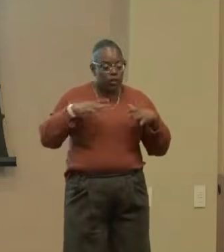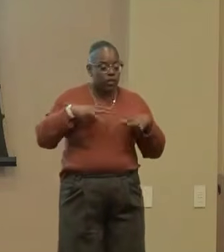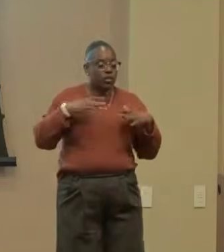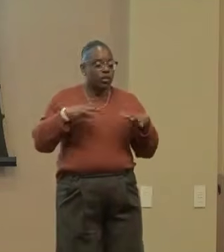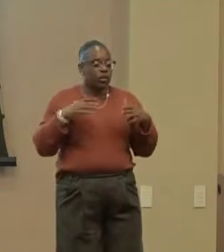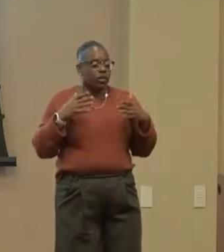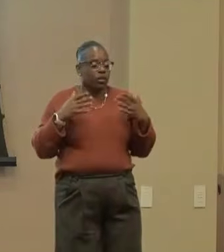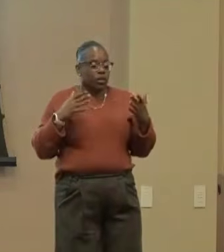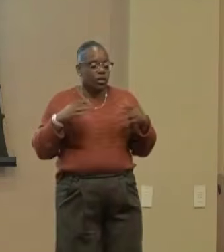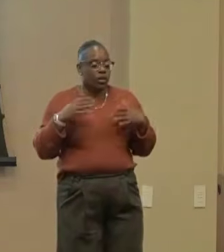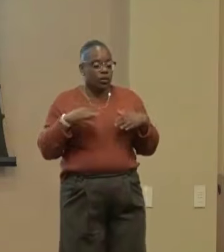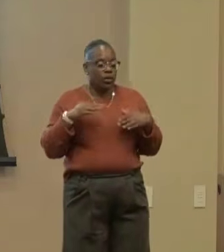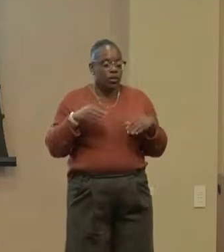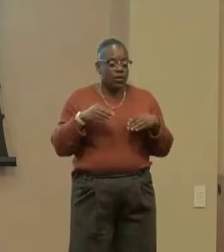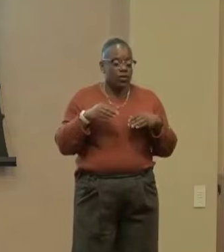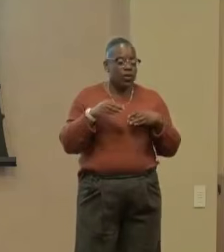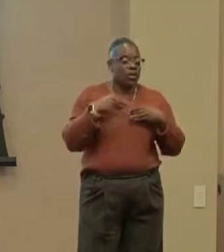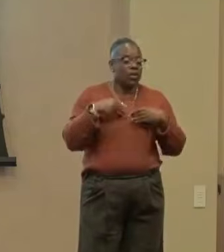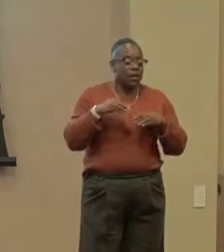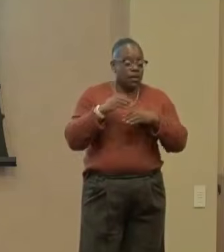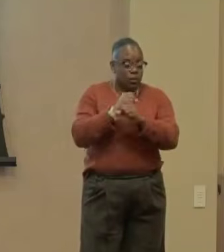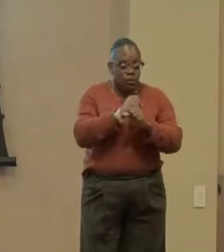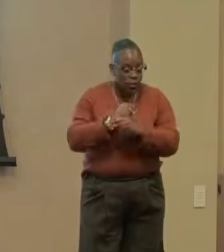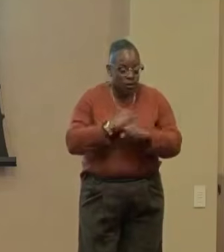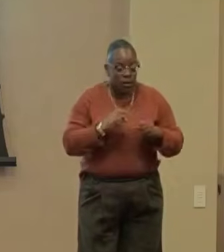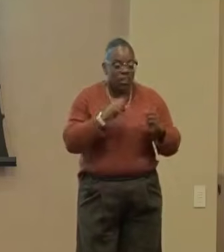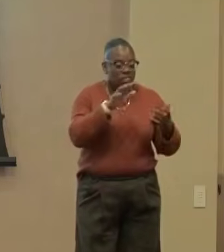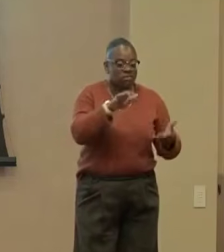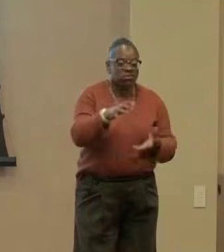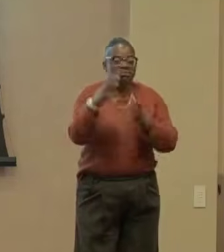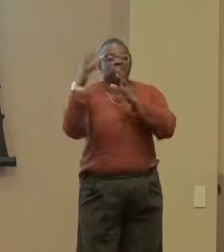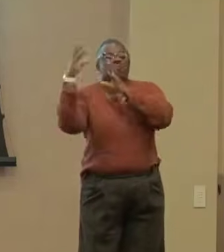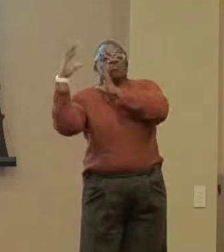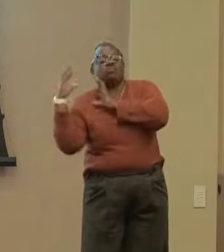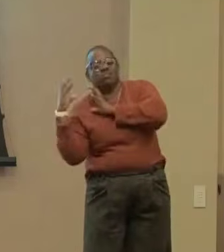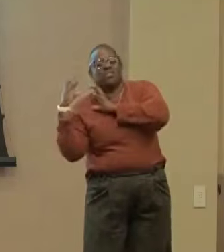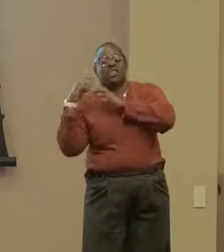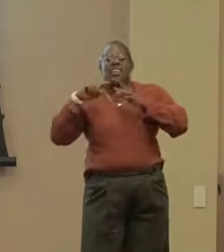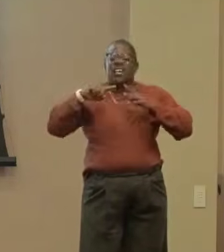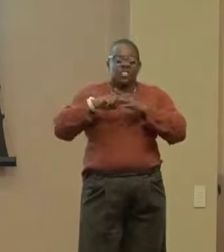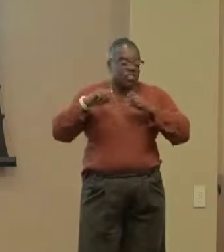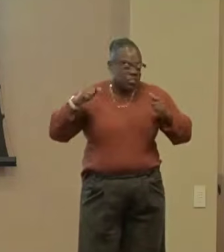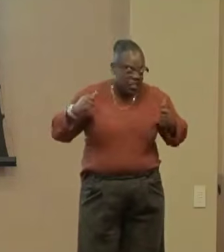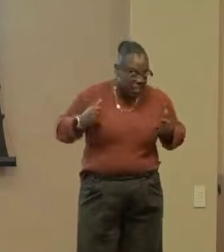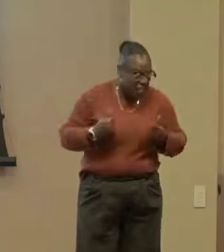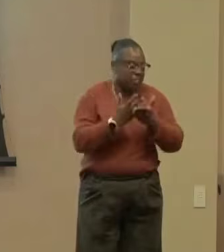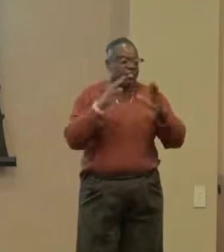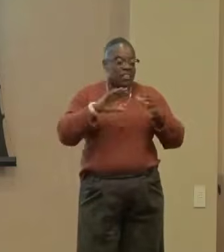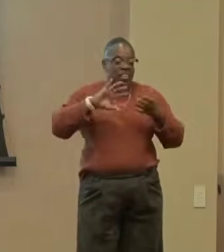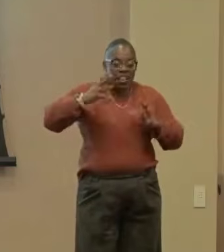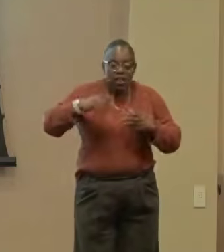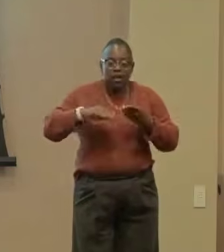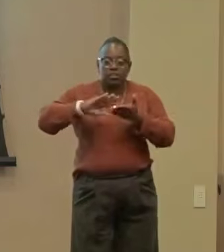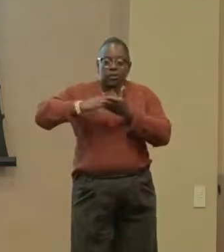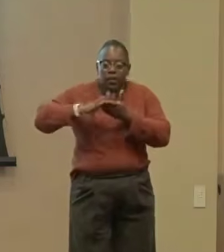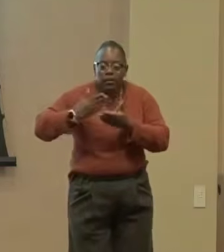even just swap them up, right? I grabbed all those responsibilities. I started doing everything for her. I started doing laundry, I